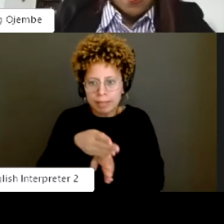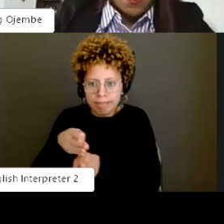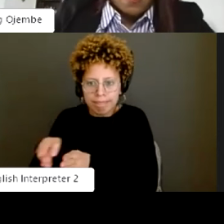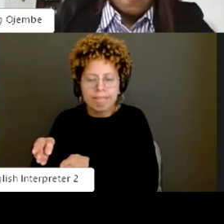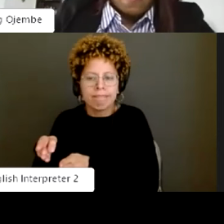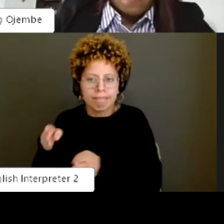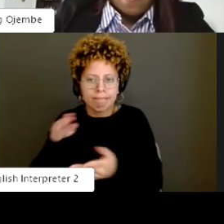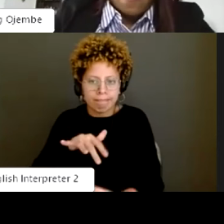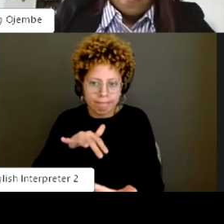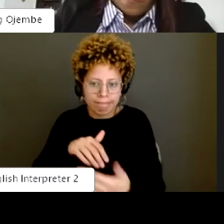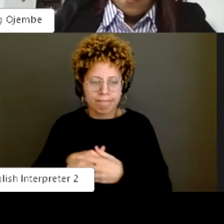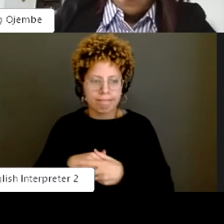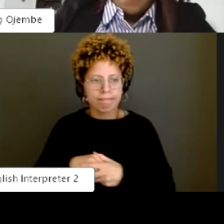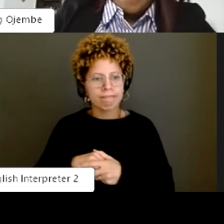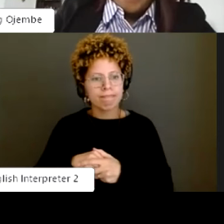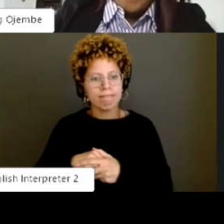So